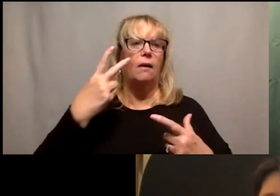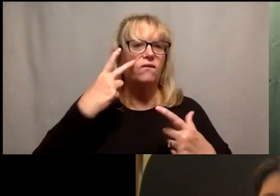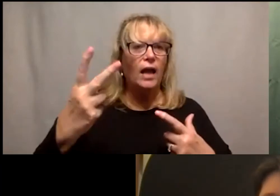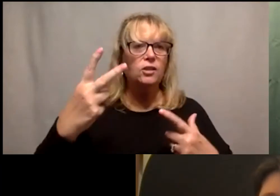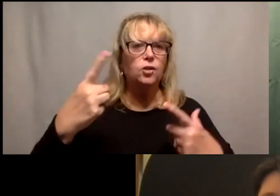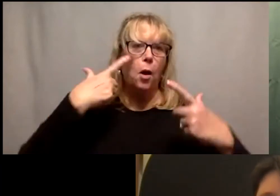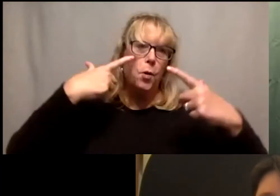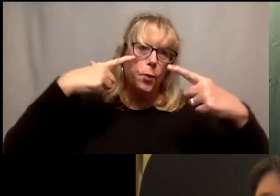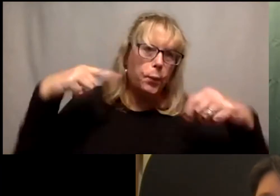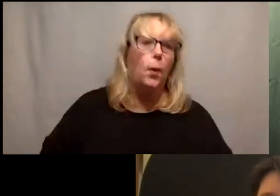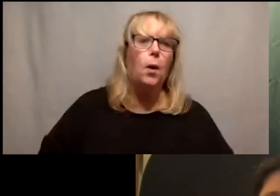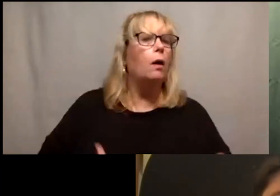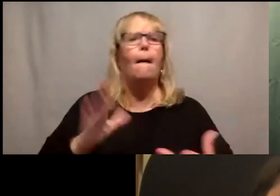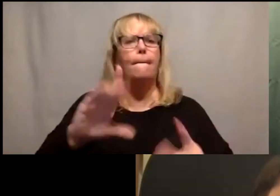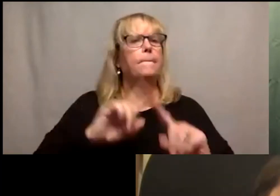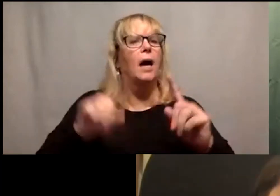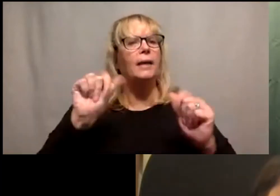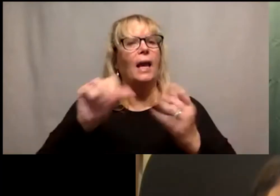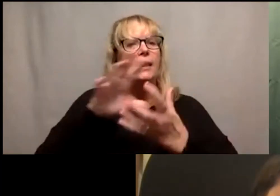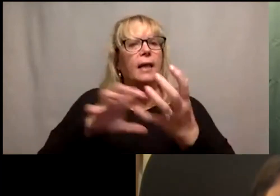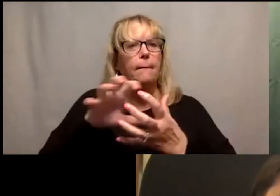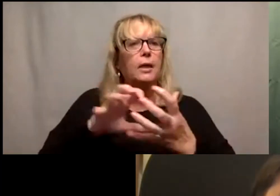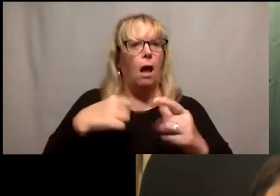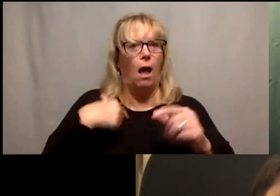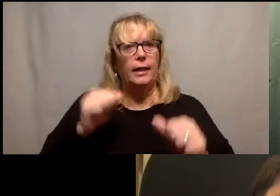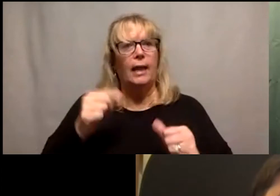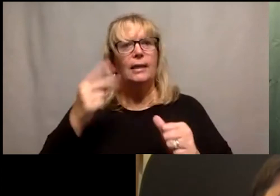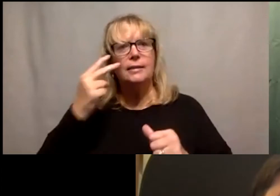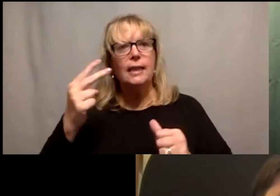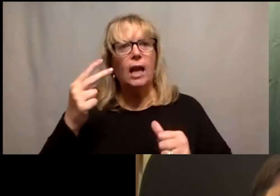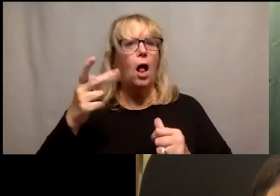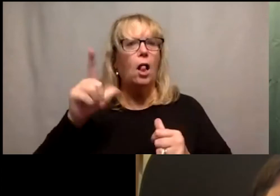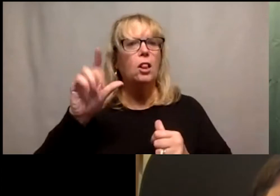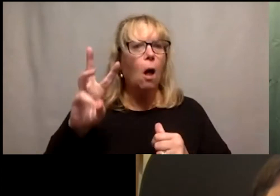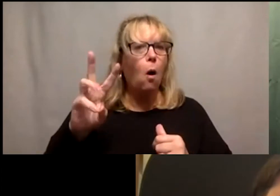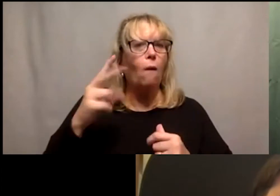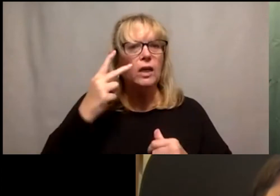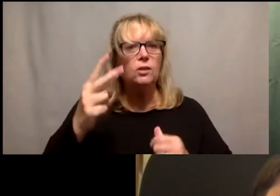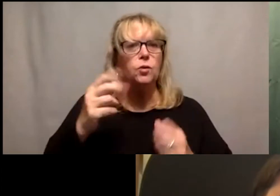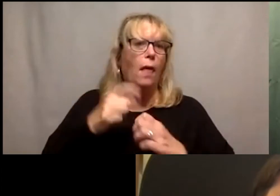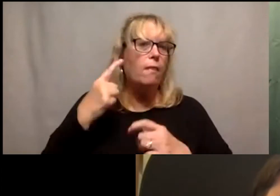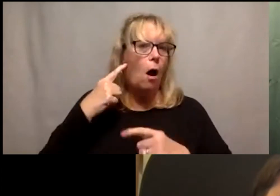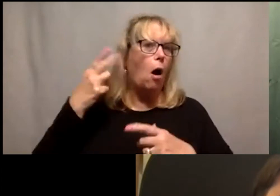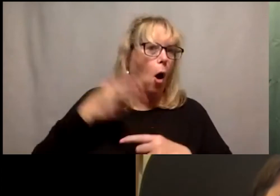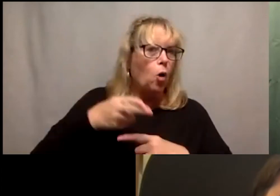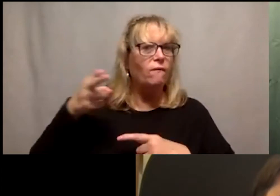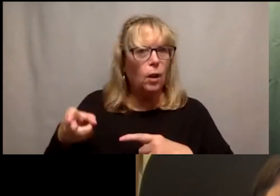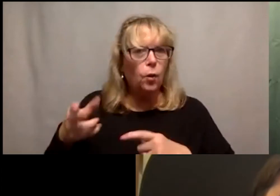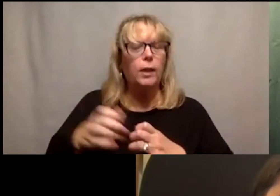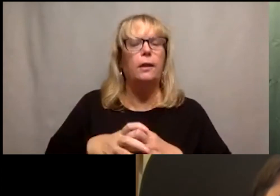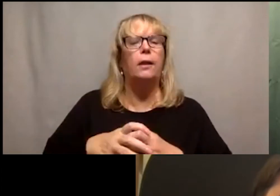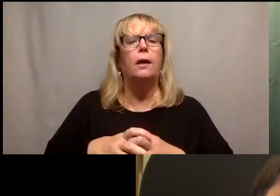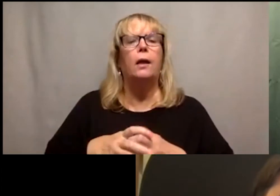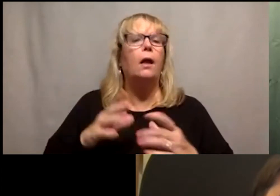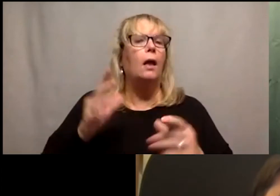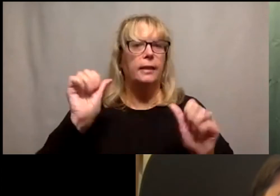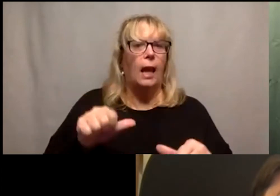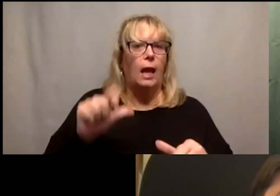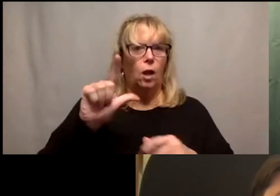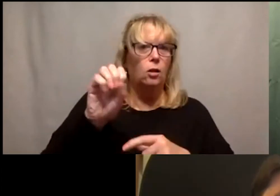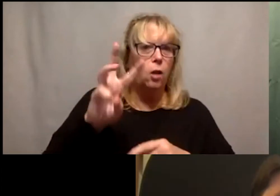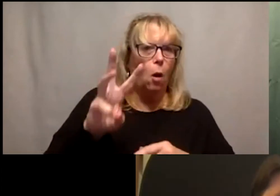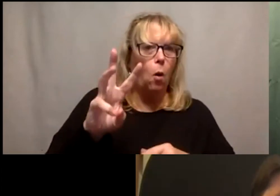any combination of things. It can be low vision with hard of hearing. It can be low vision and